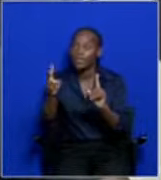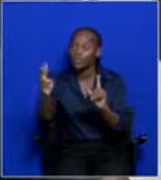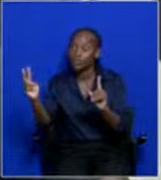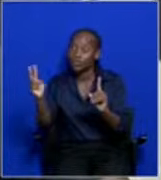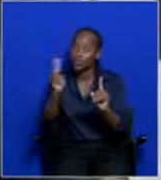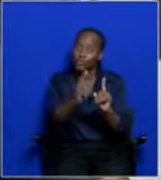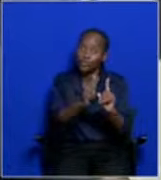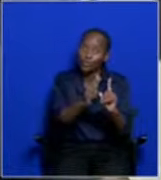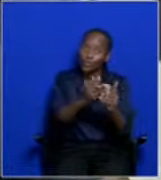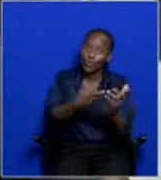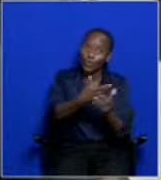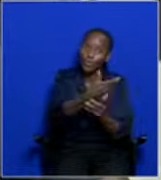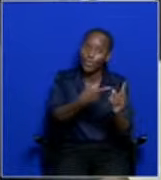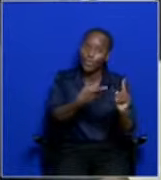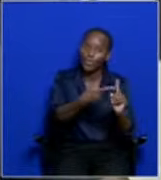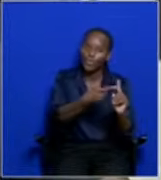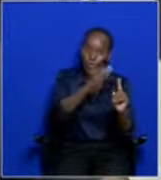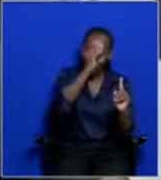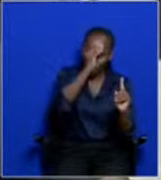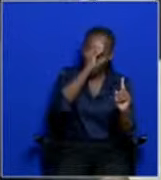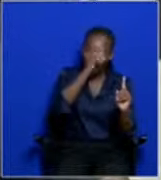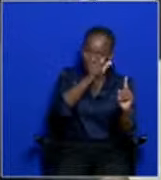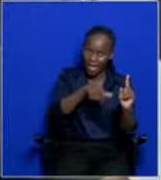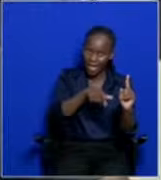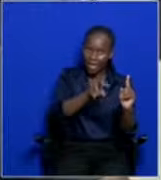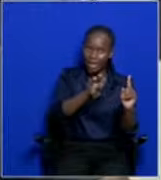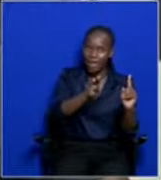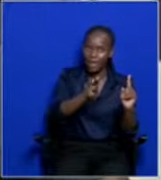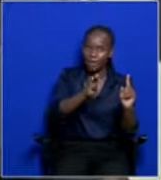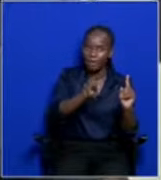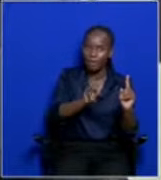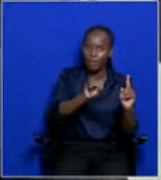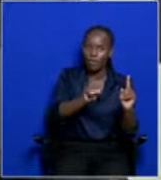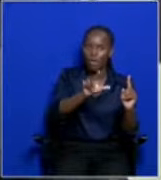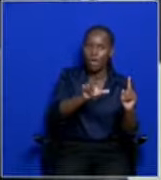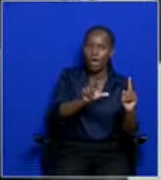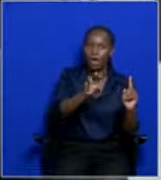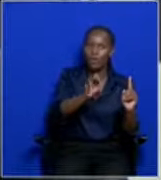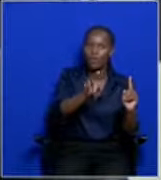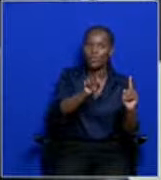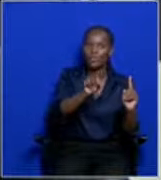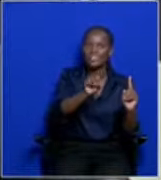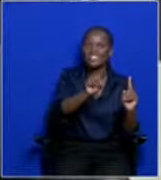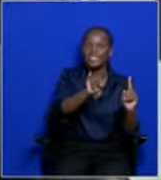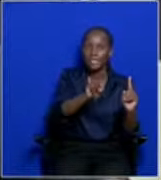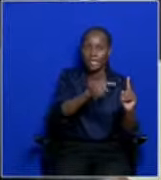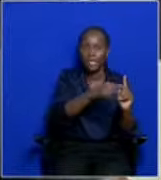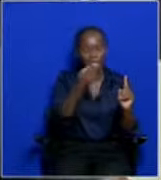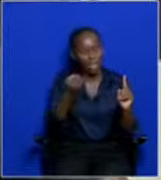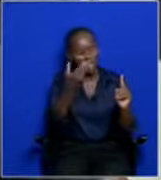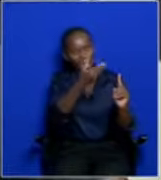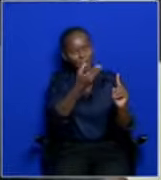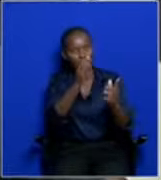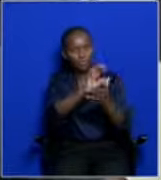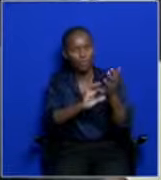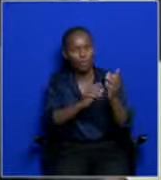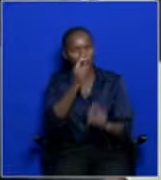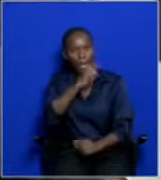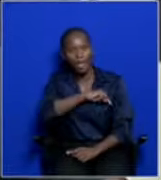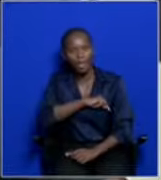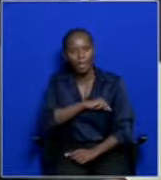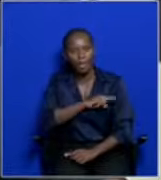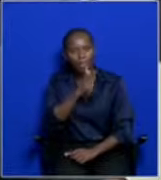that they are there to trace a suspect of